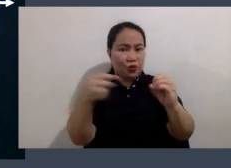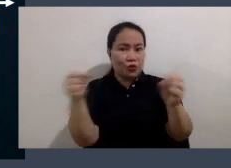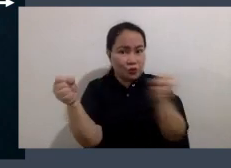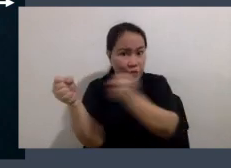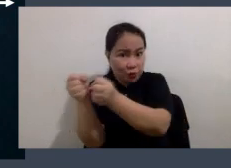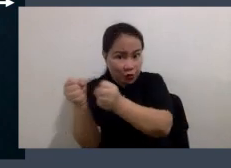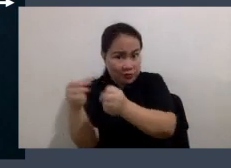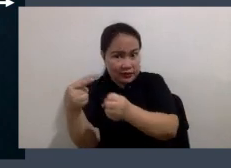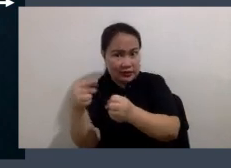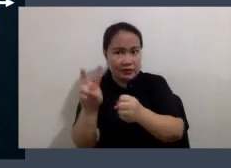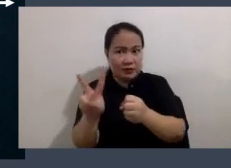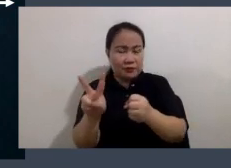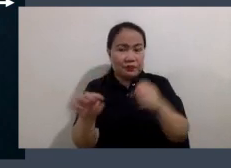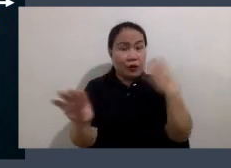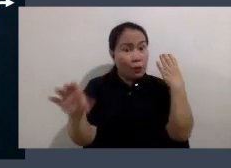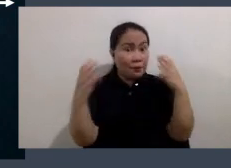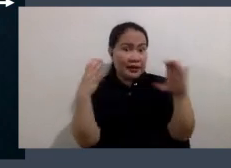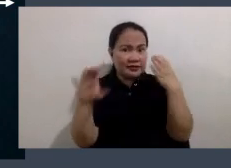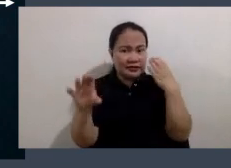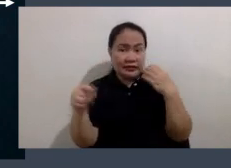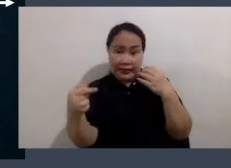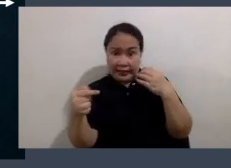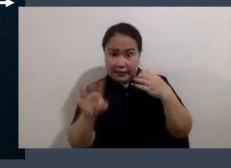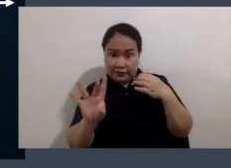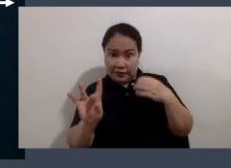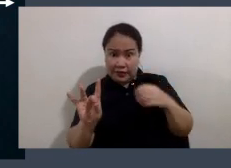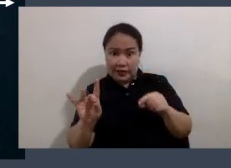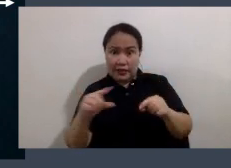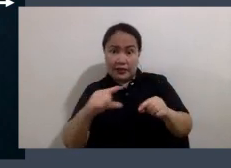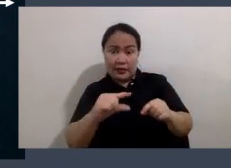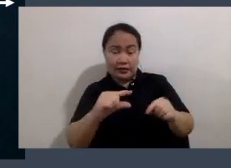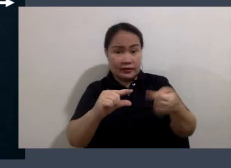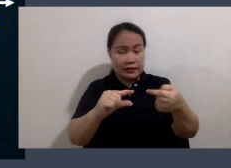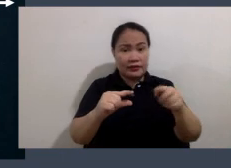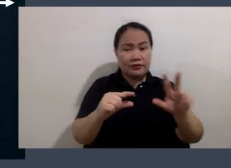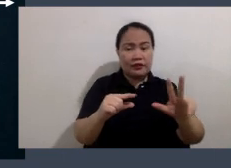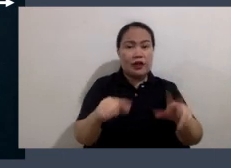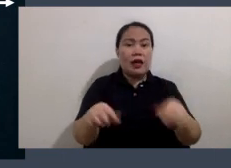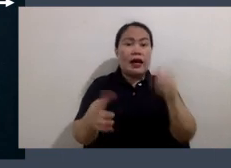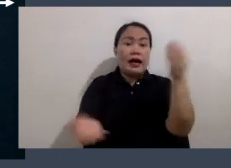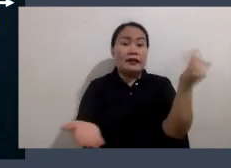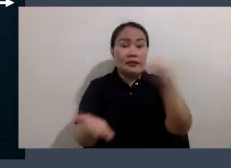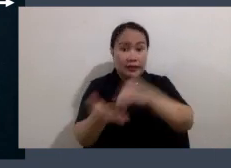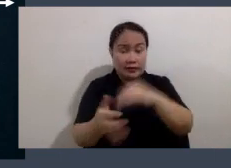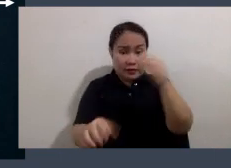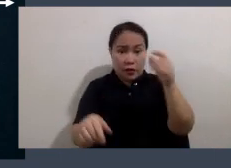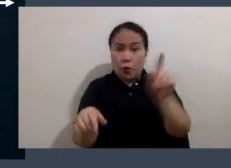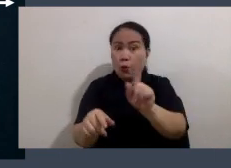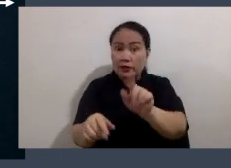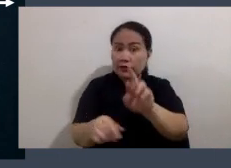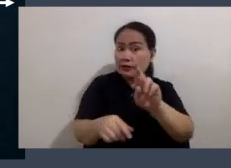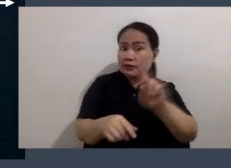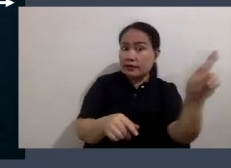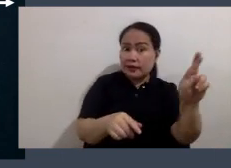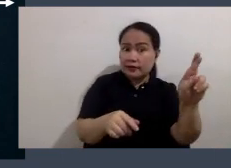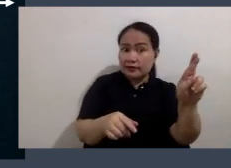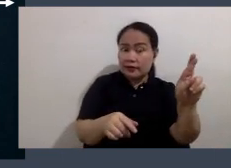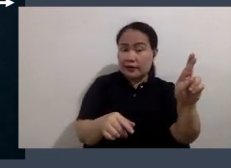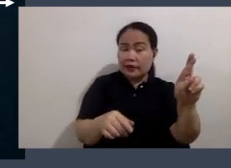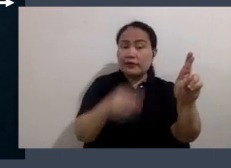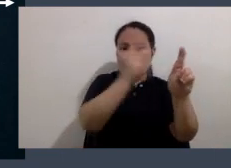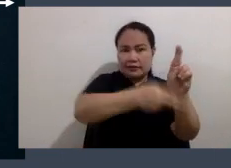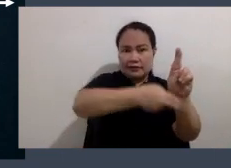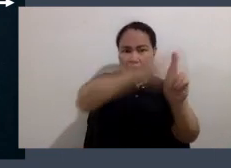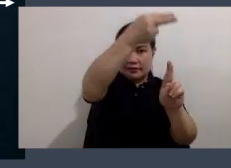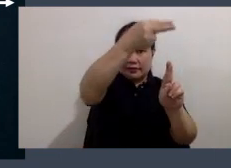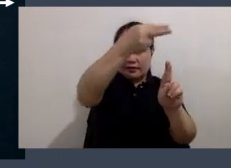3. So again, in comparing integers, kung ano yung nasa kanan, siya ang mas mataas.